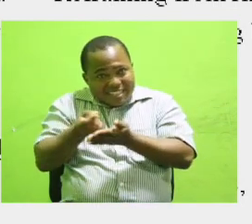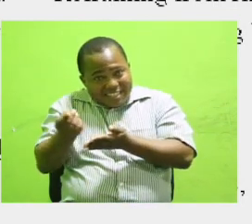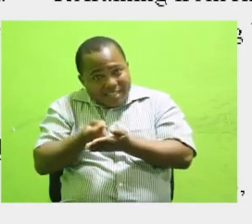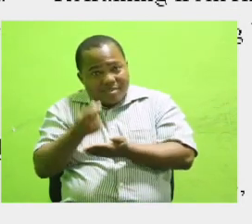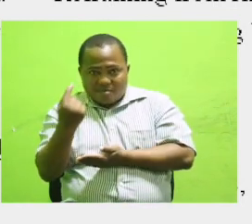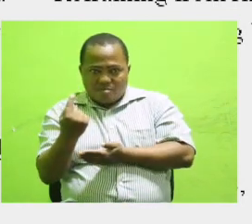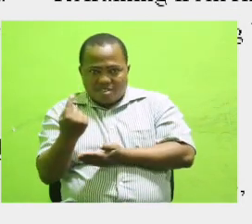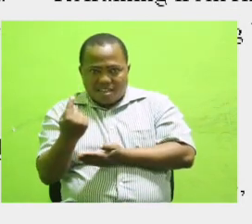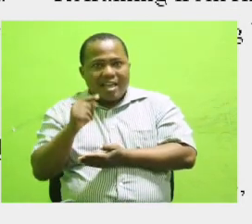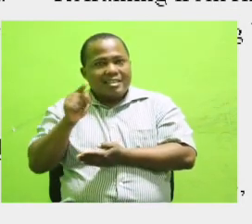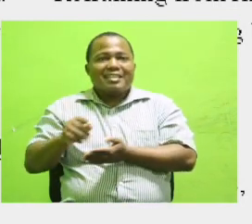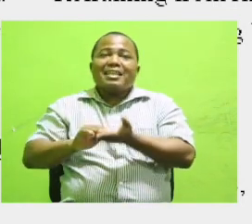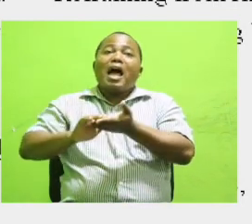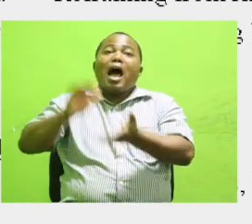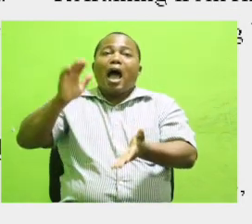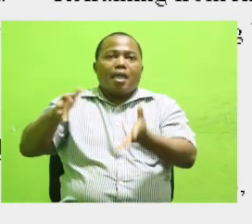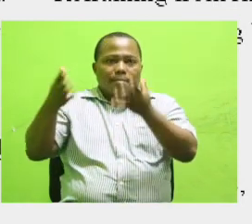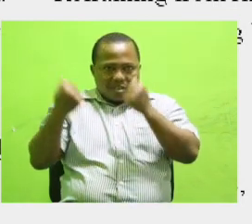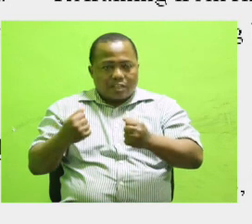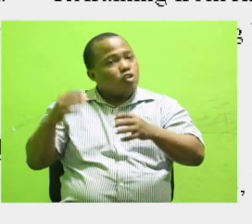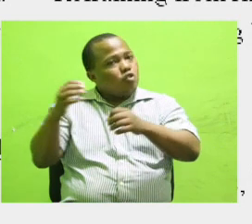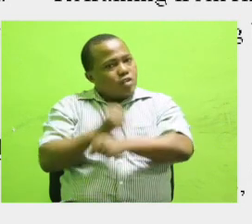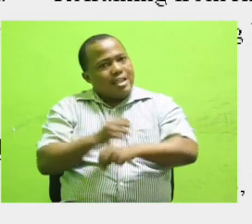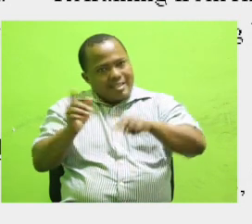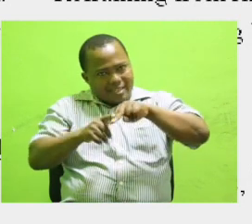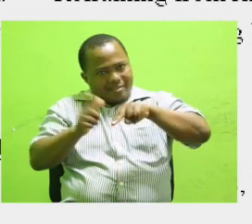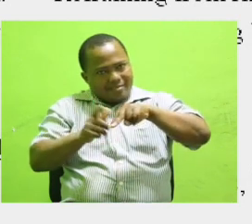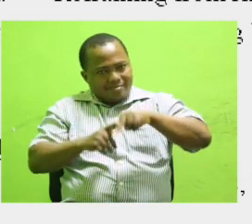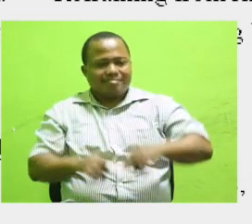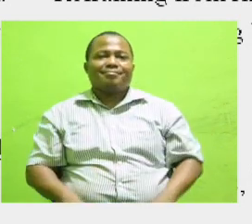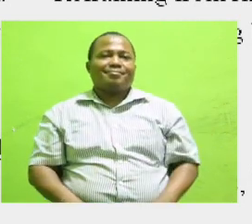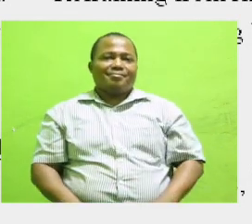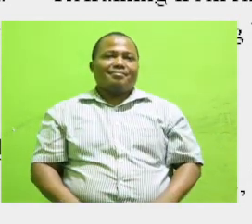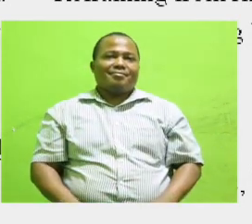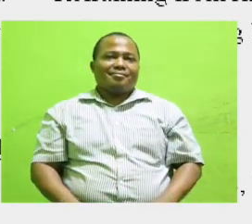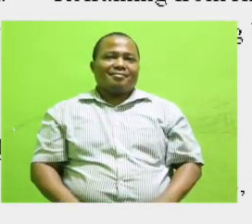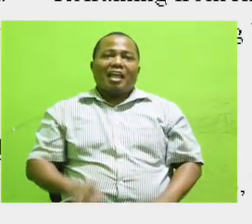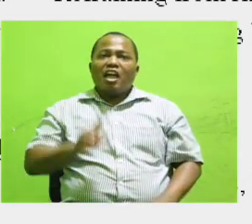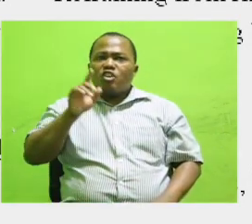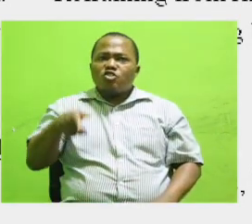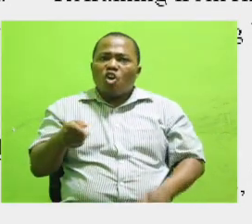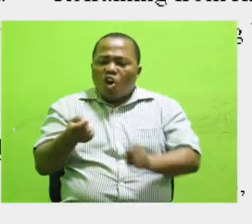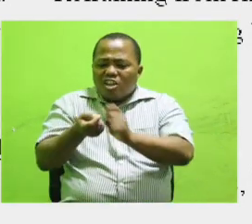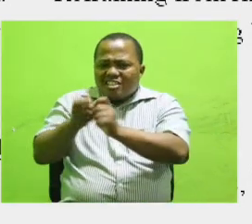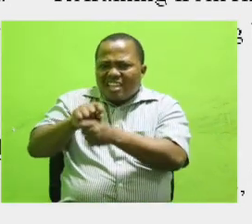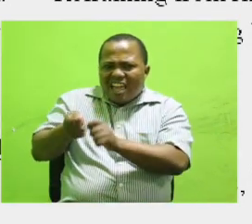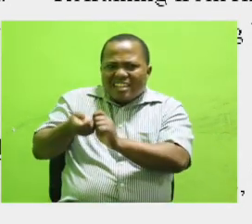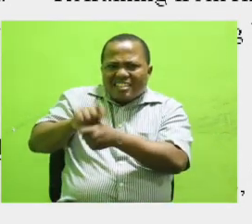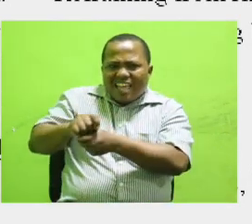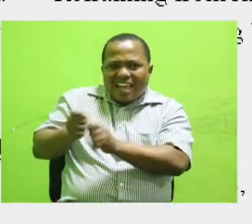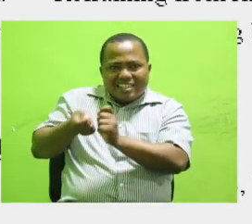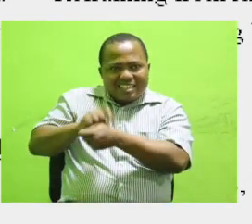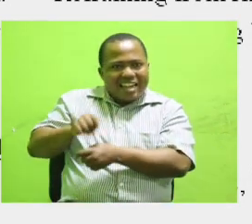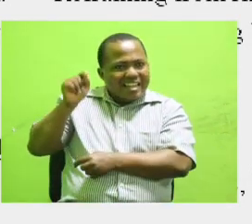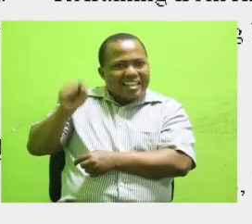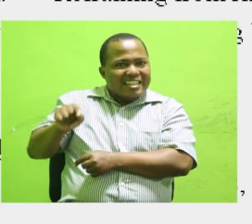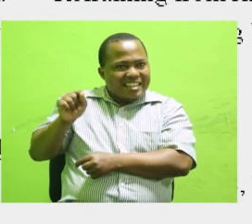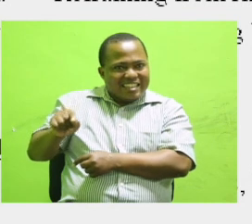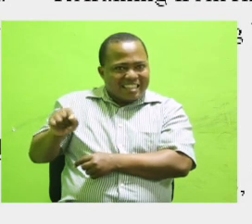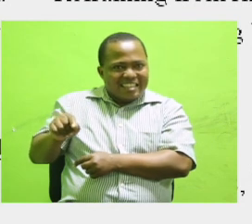multiple sexual partners. This has two parts. If a person has a sexual partner, you can choose to